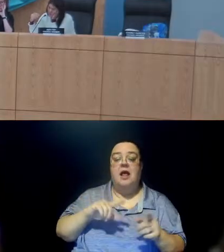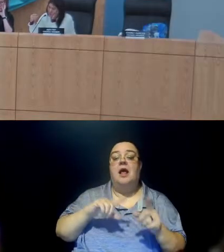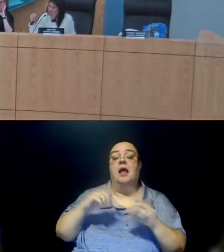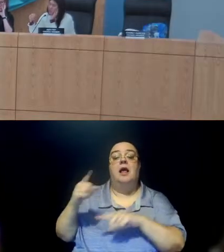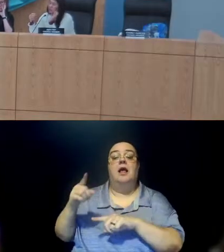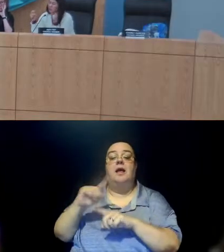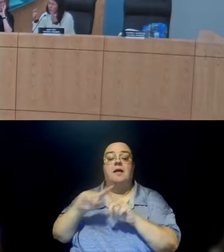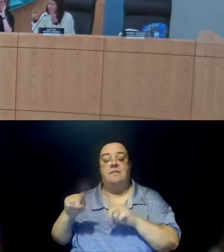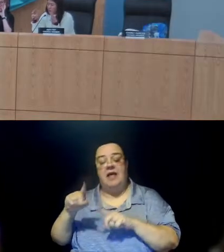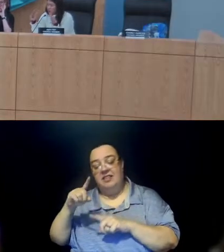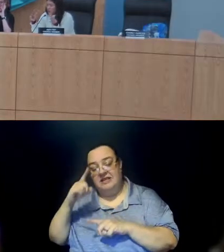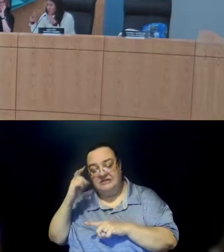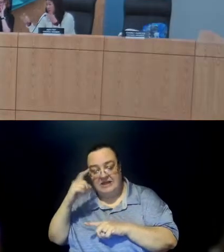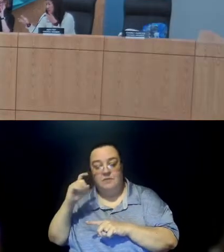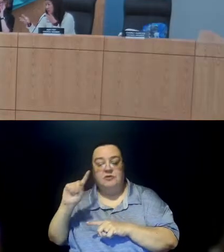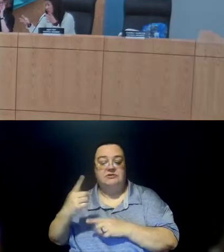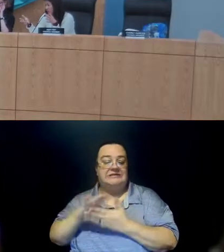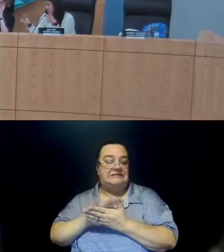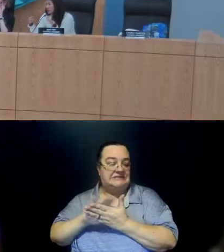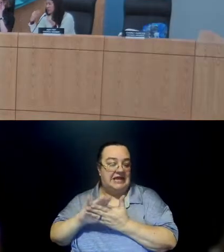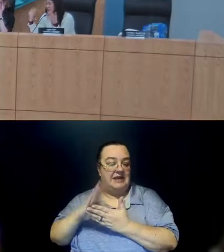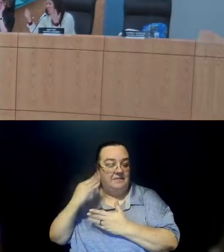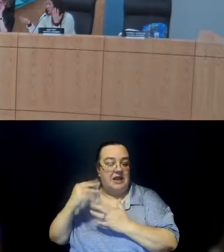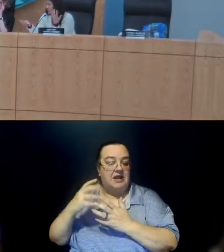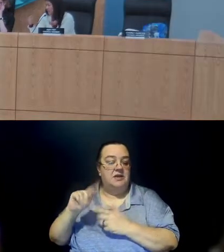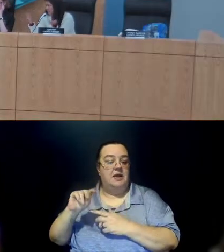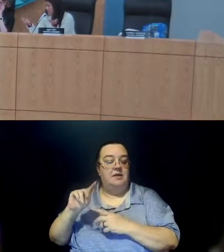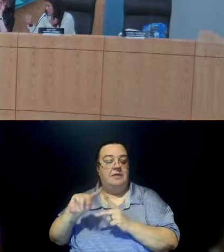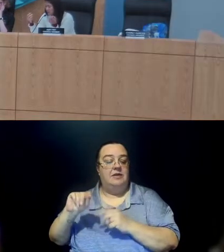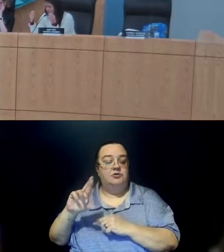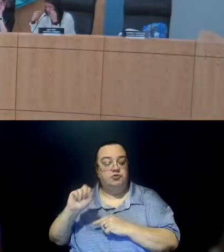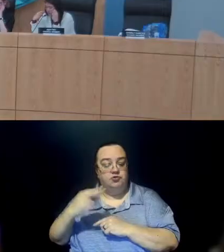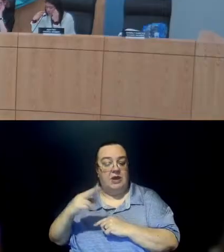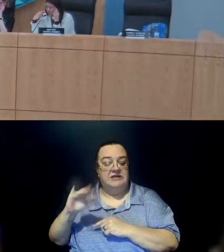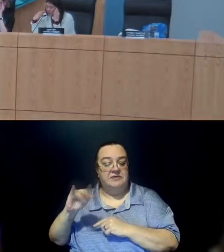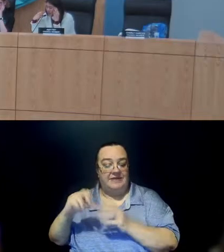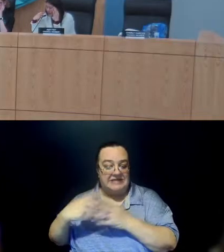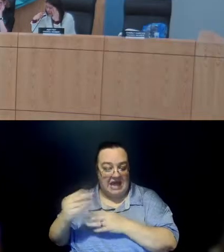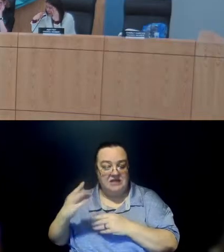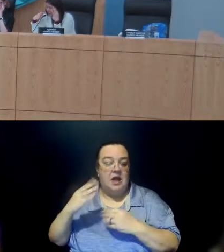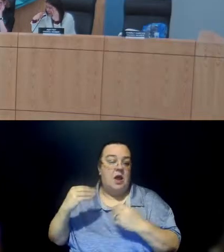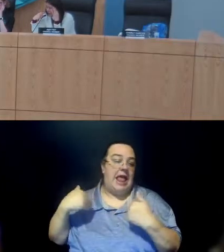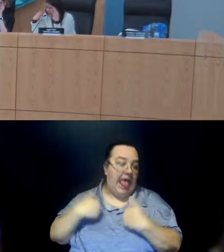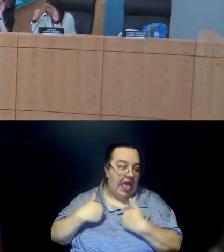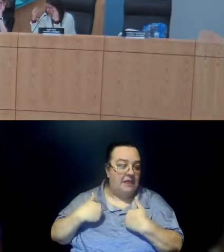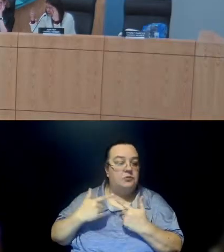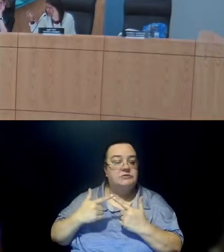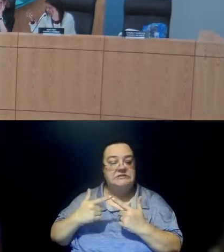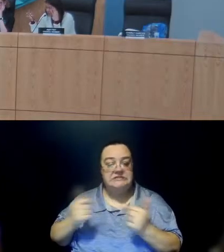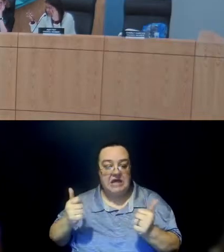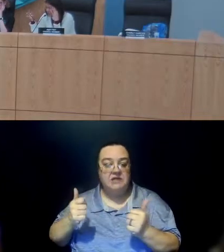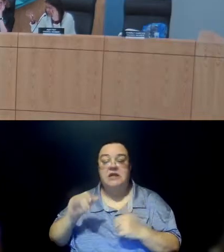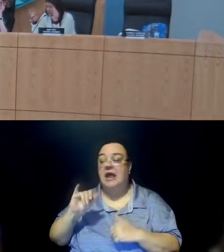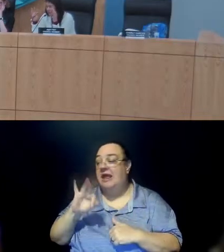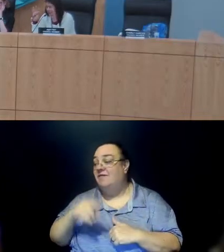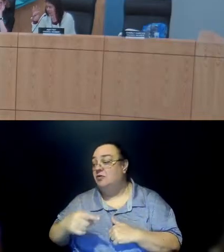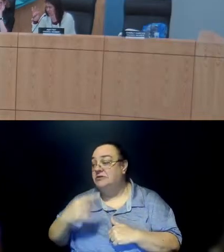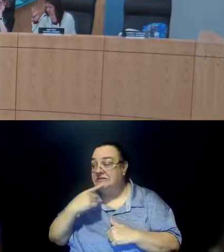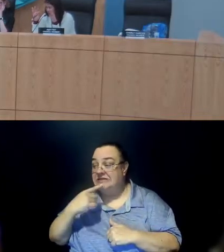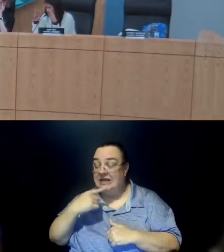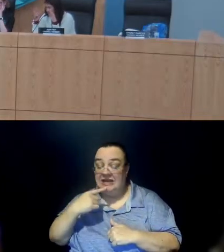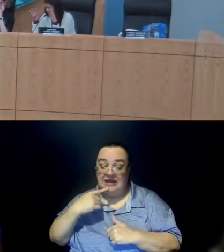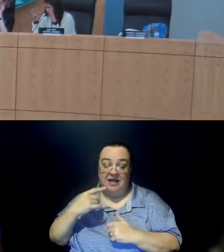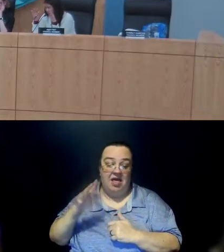of people's trash trucks or trash bins are outside and just with animals and stuff. And so if you're saying 50, about